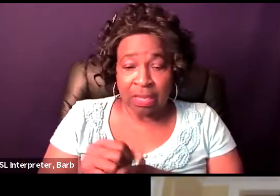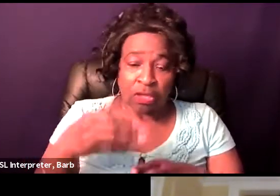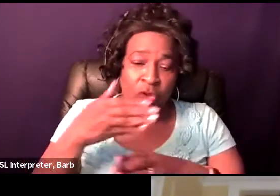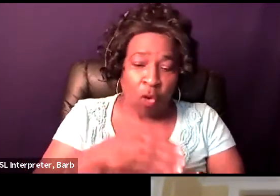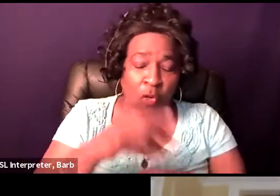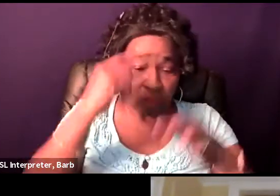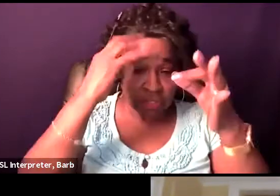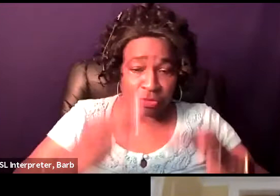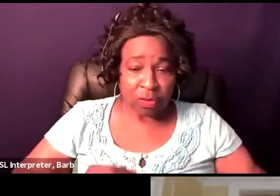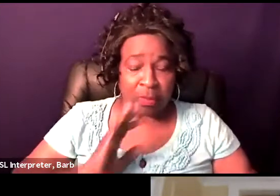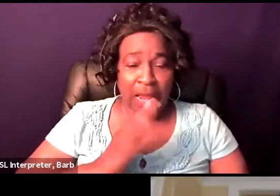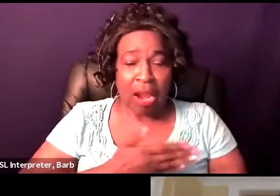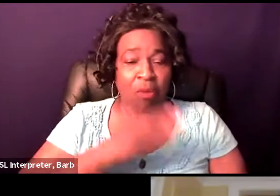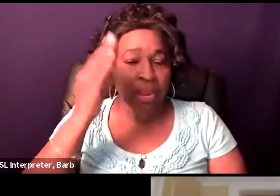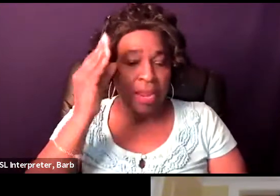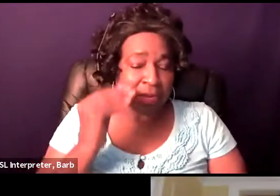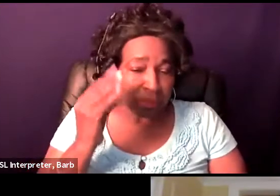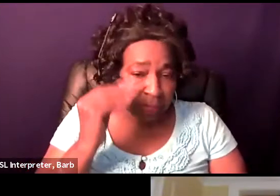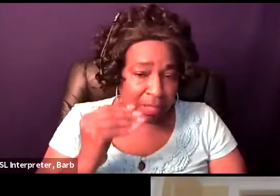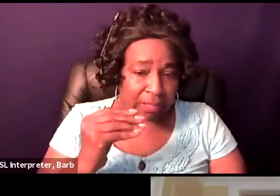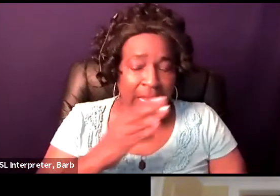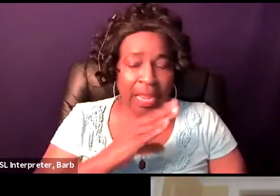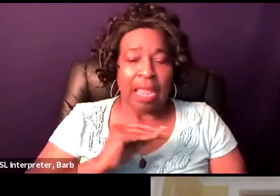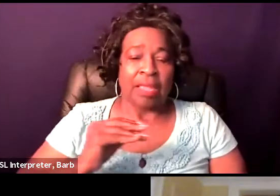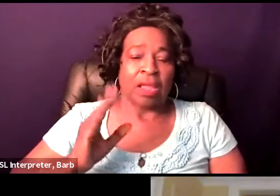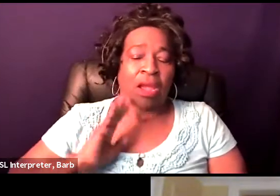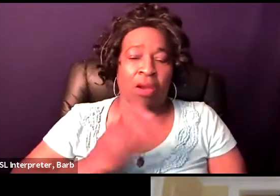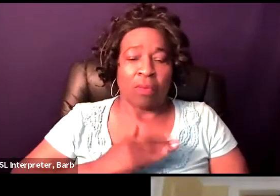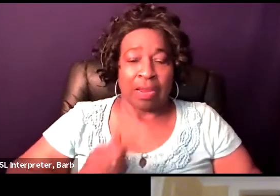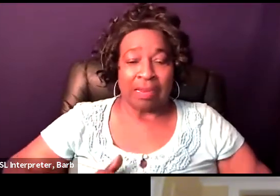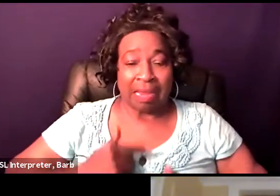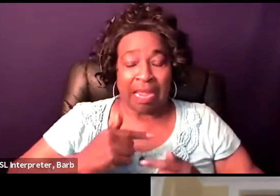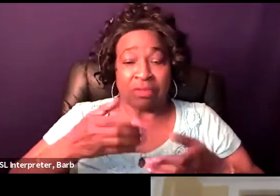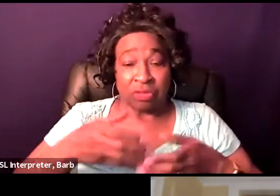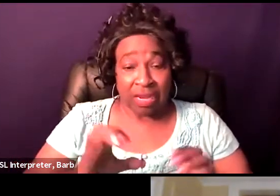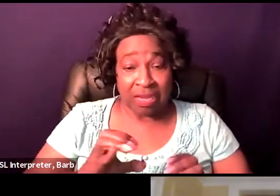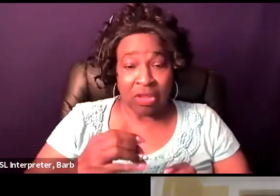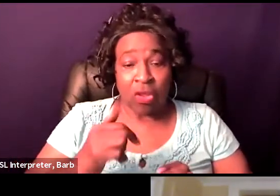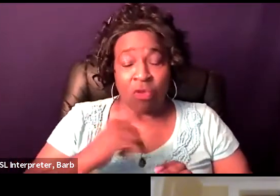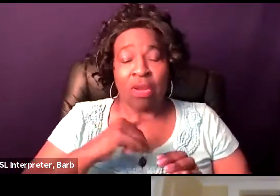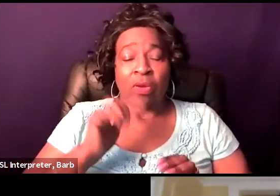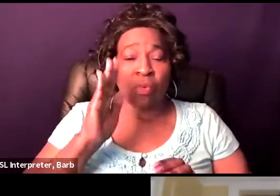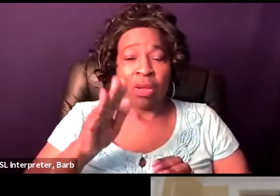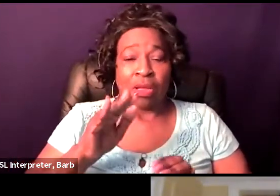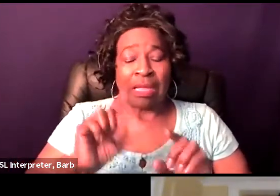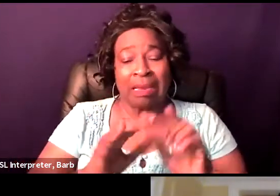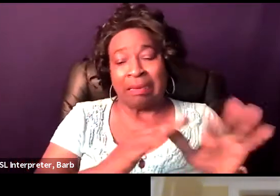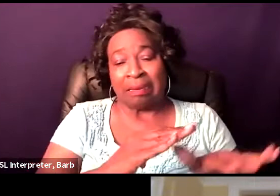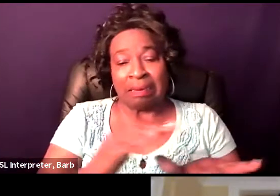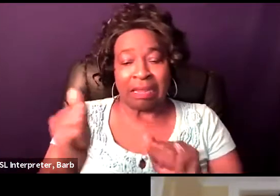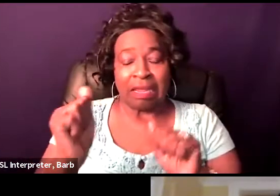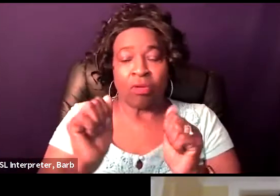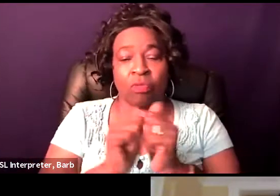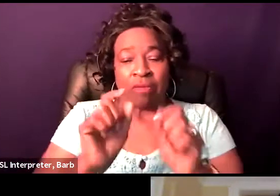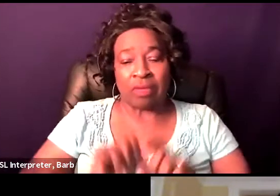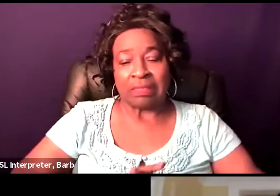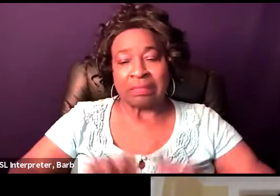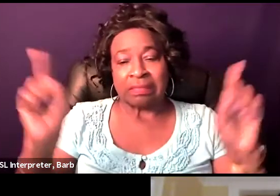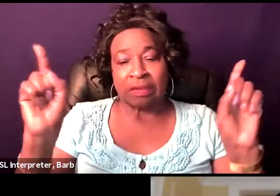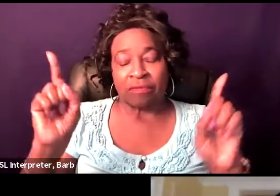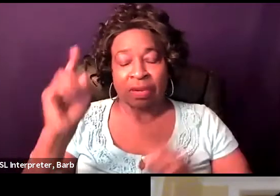our experiences and our life chances, we can walk away with very different experiences, these parallel realities. And